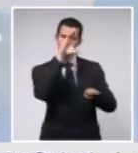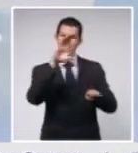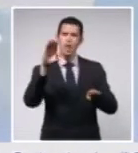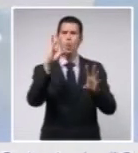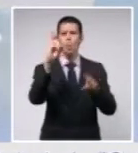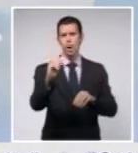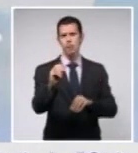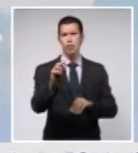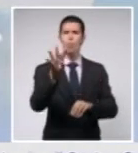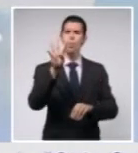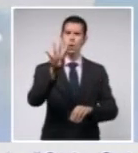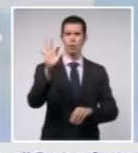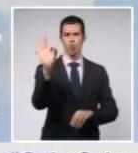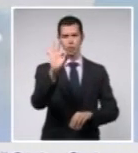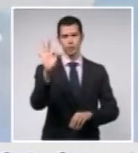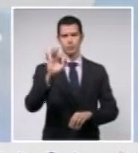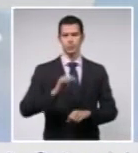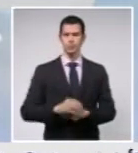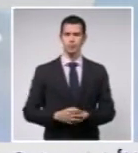488, or